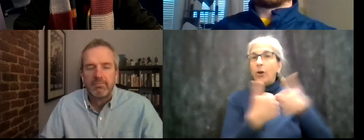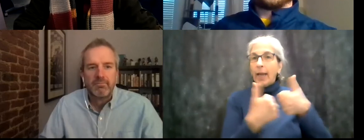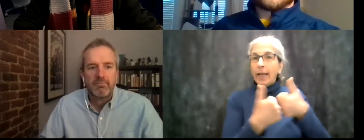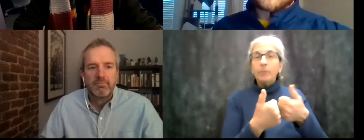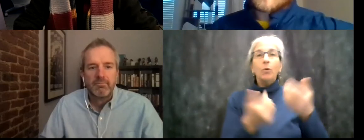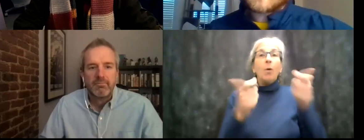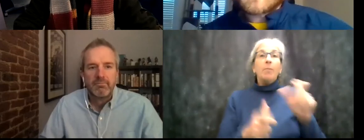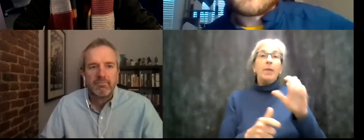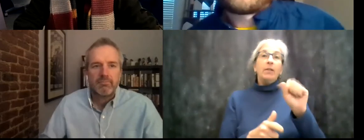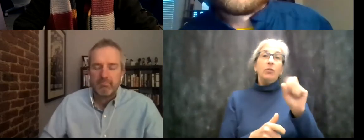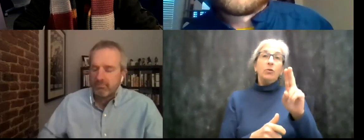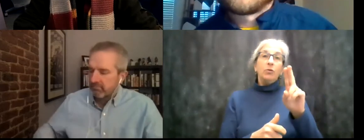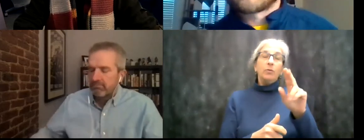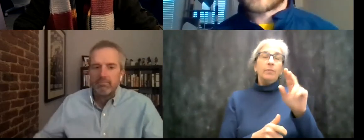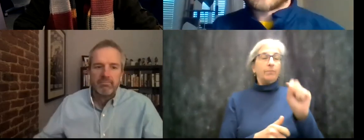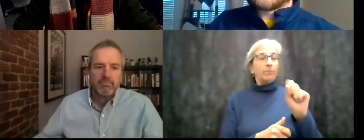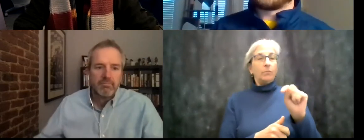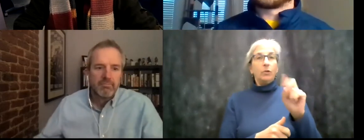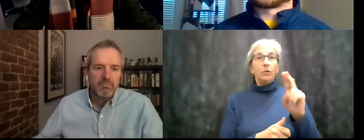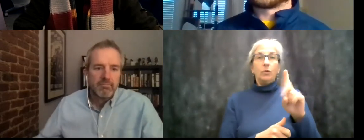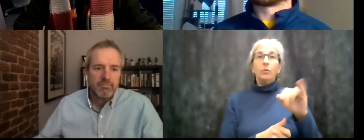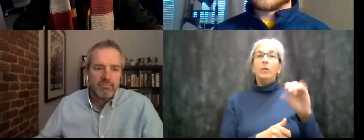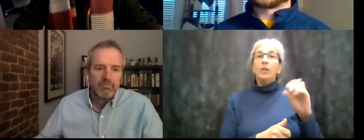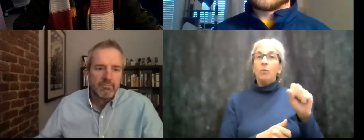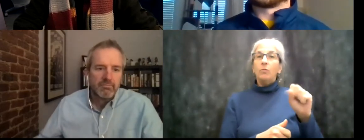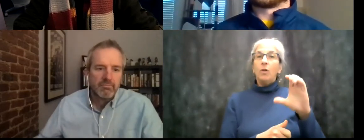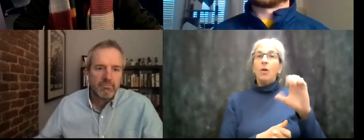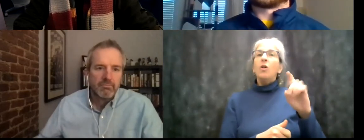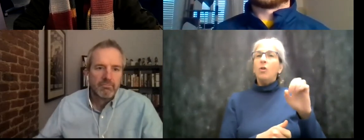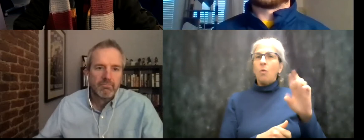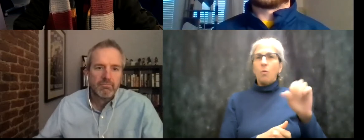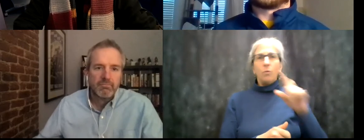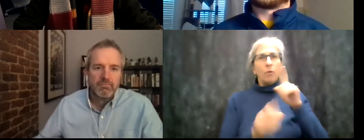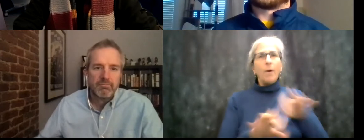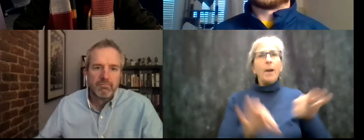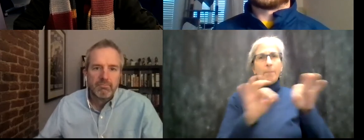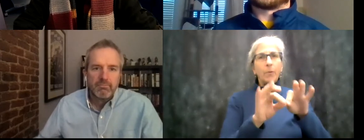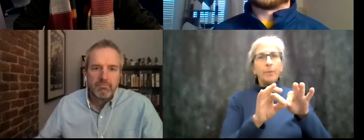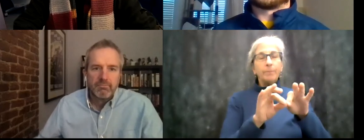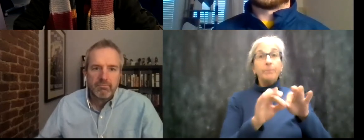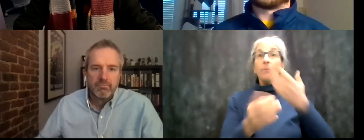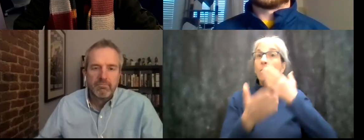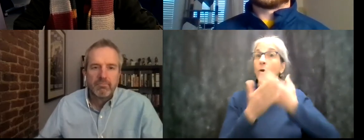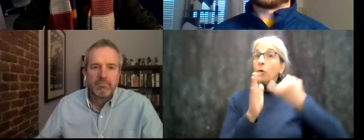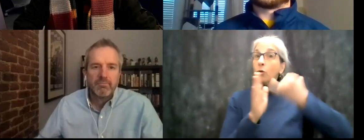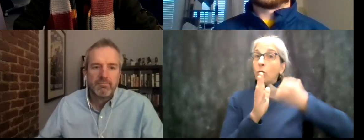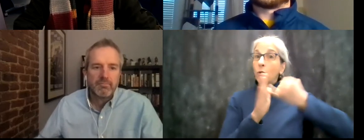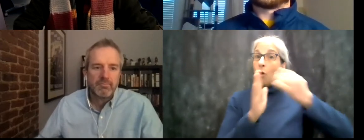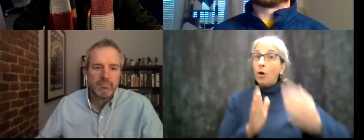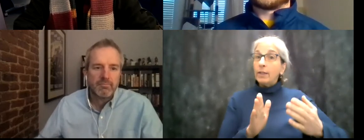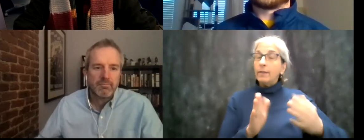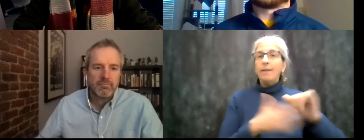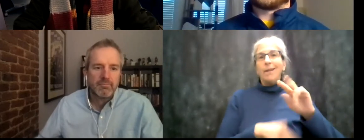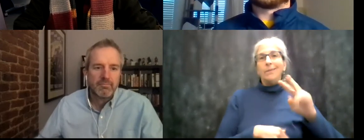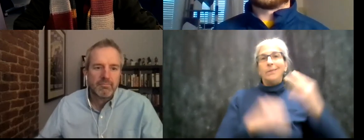bigger studios, coders are always going to be very much in demand. Good artists kind of are the second tier of that. You